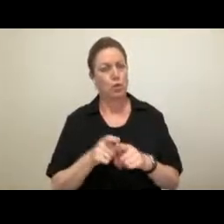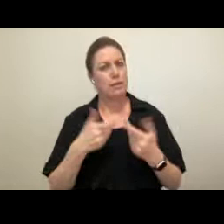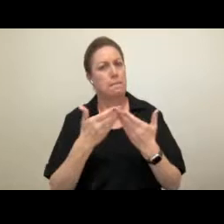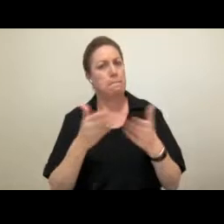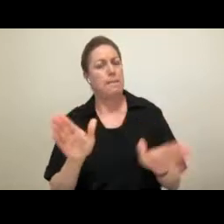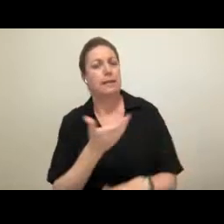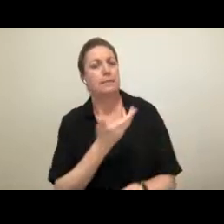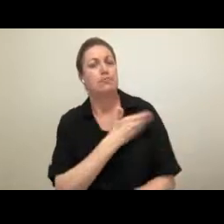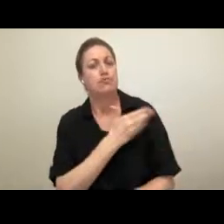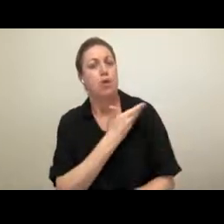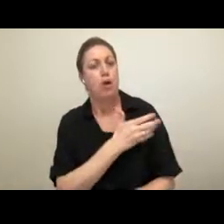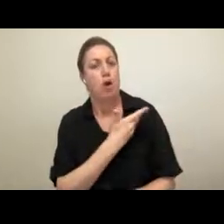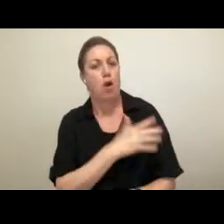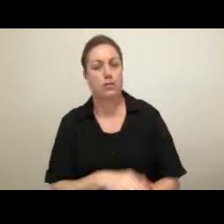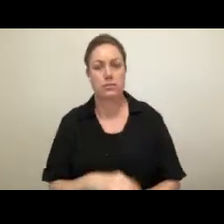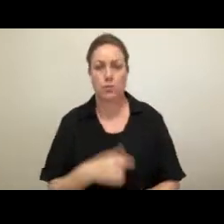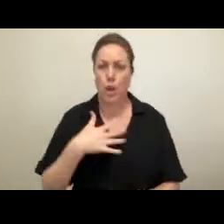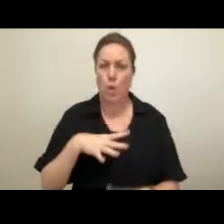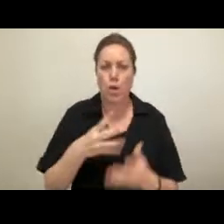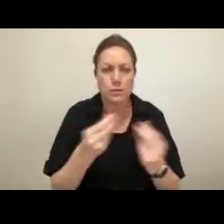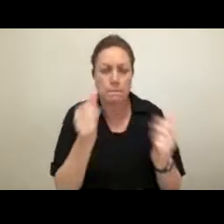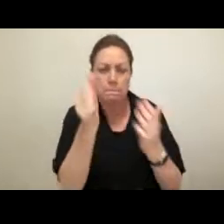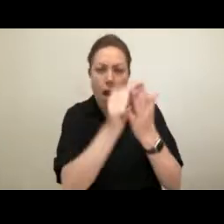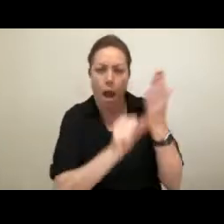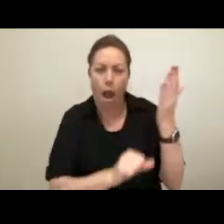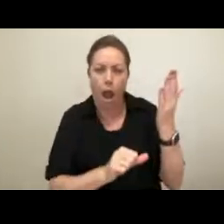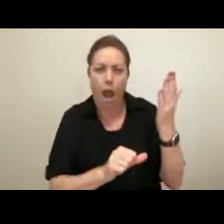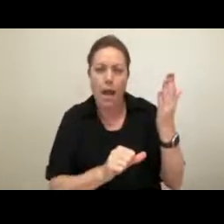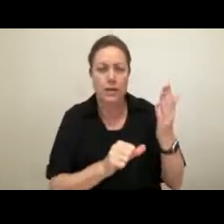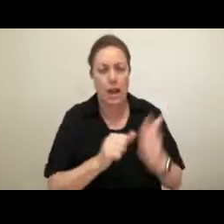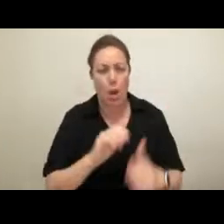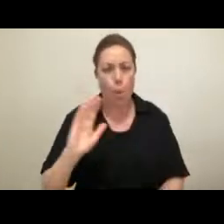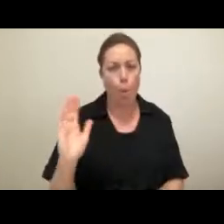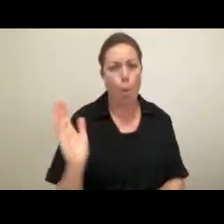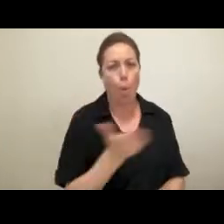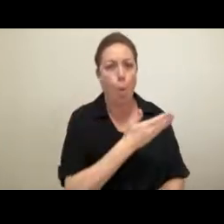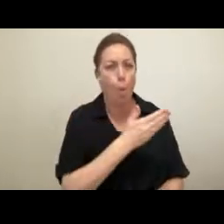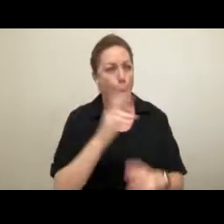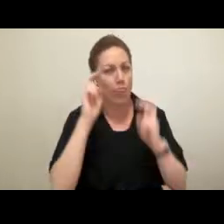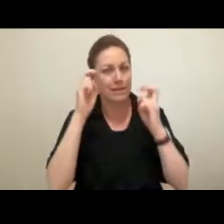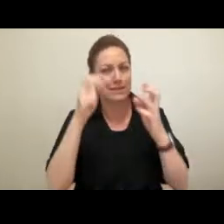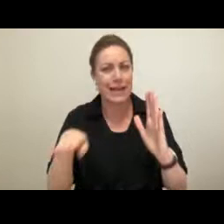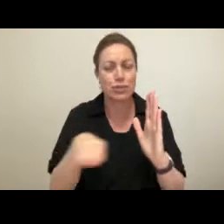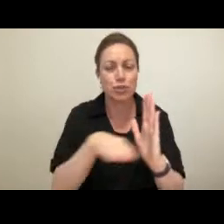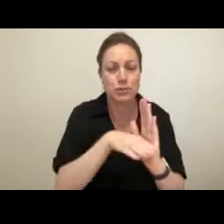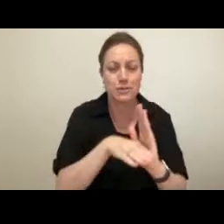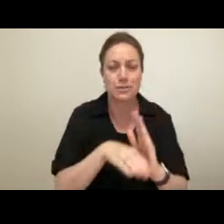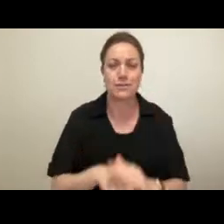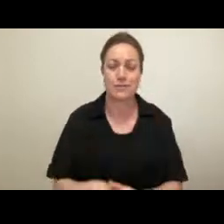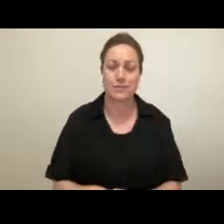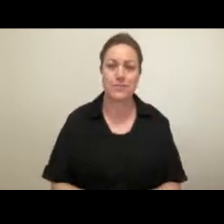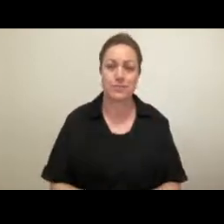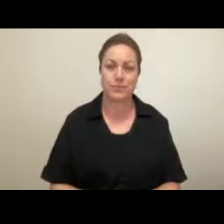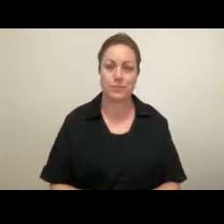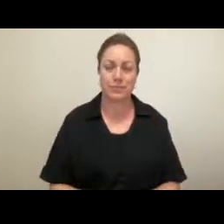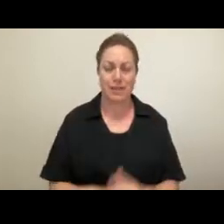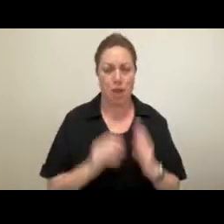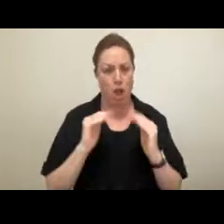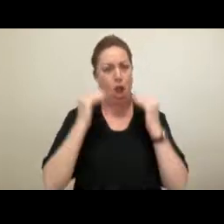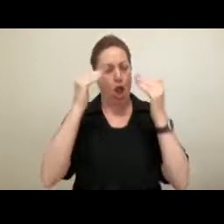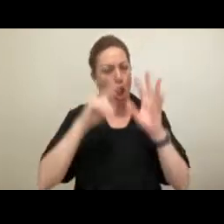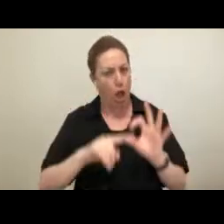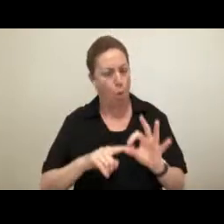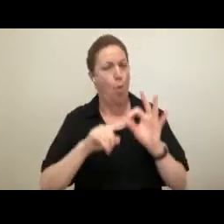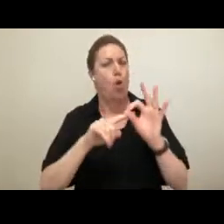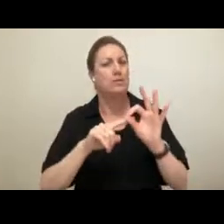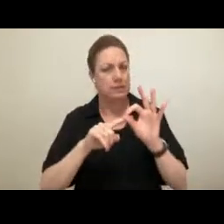every station. And we aim to commission diverse and high quality, enduring public art that really is a legacy